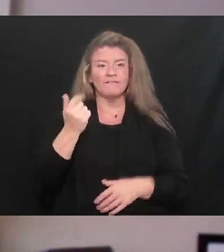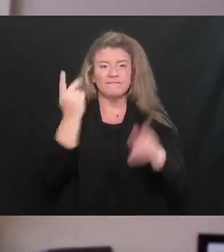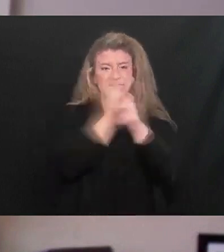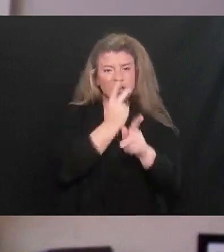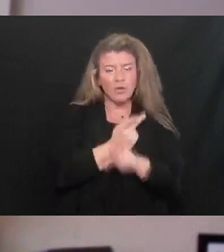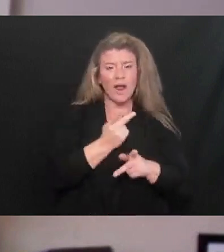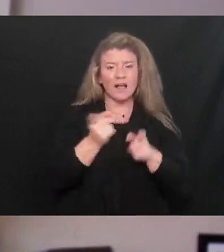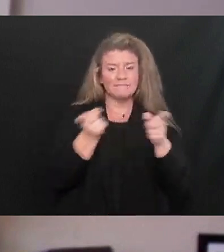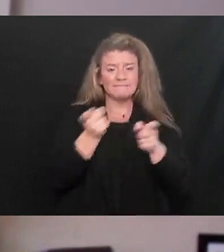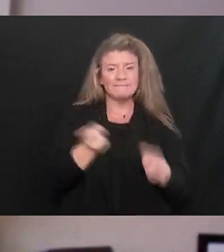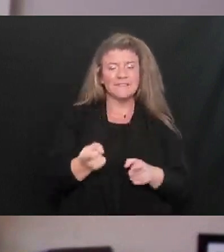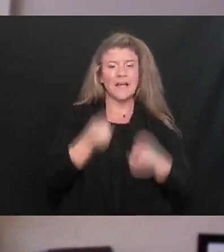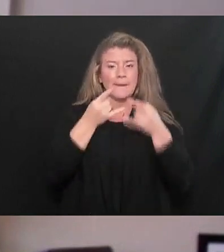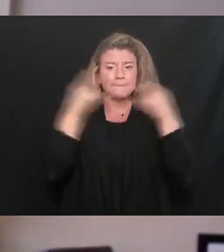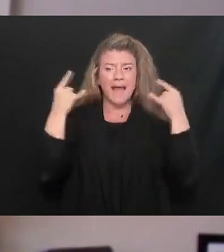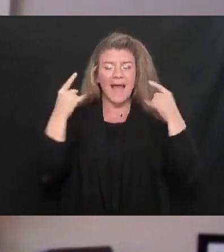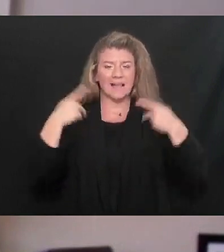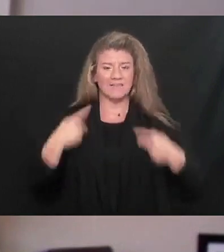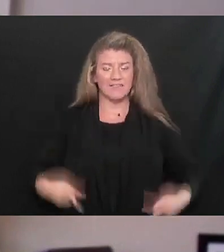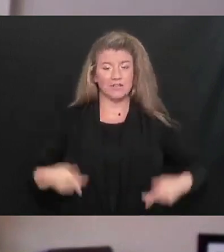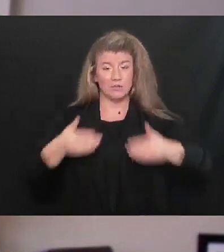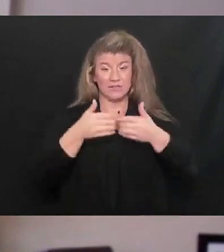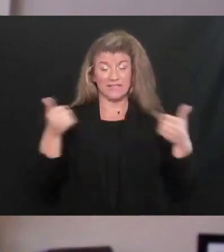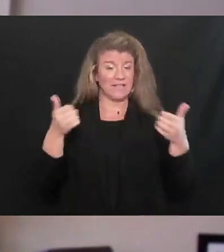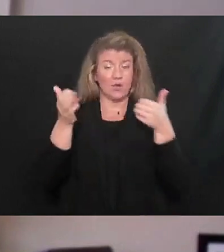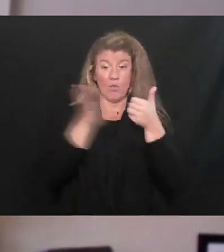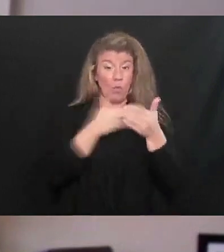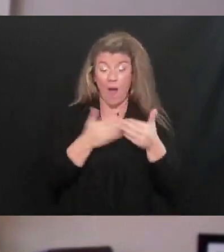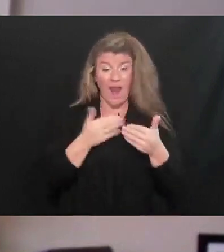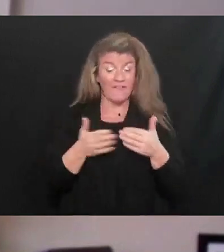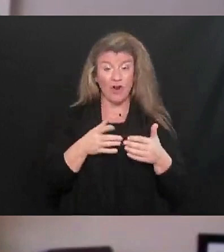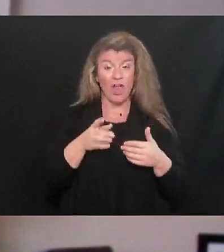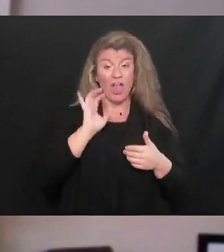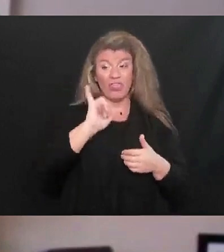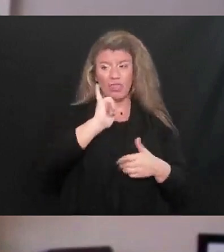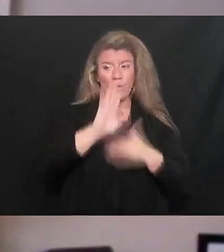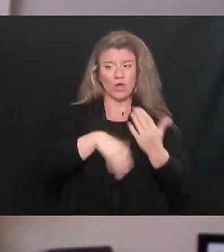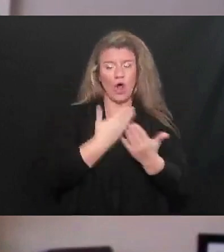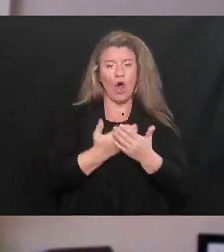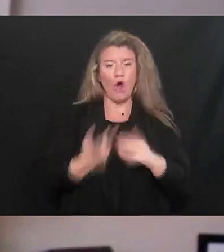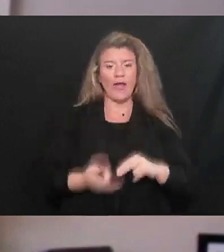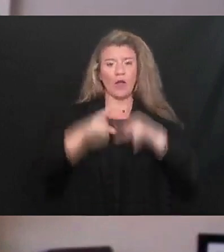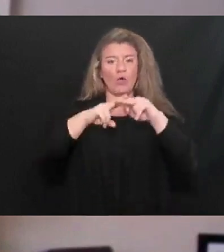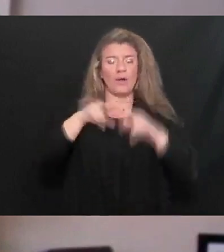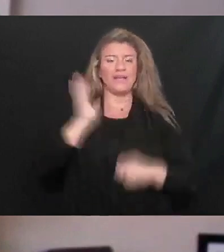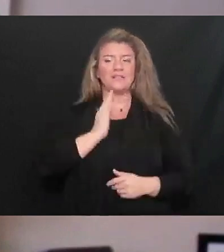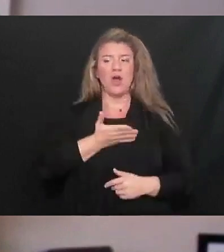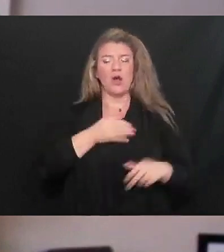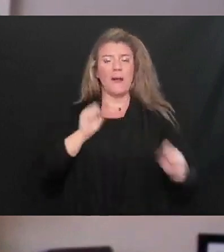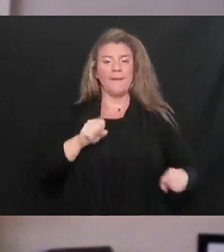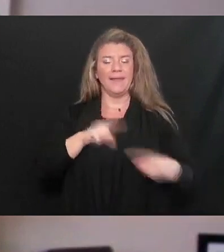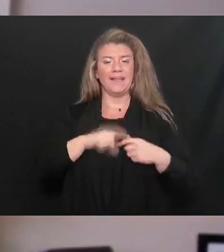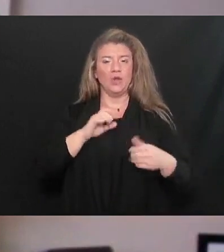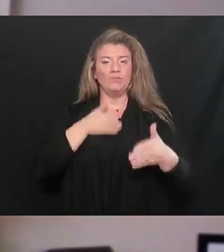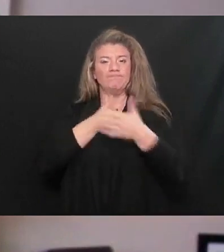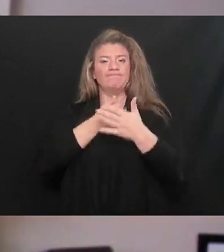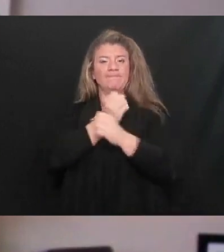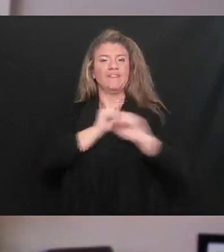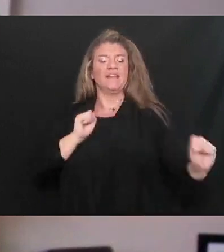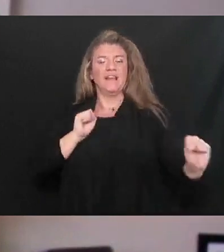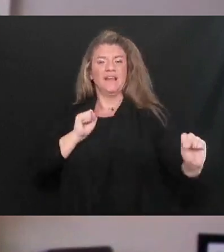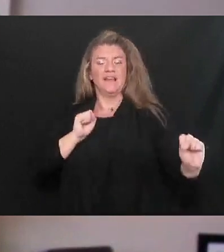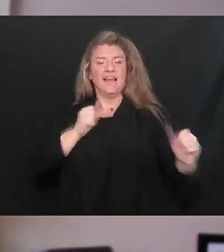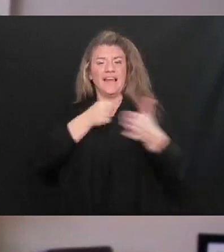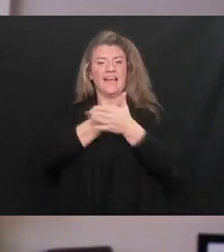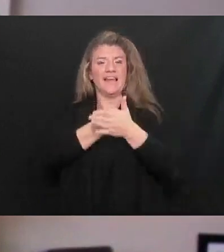like mask or physical distancing or whatever, all these things increase our threshold to resist becoming infected. The